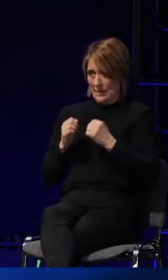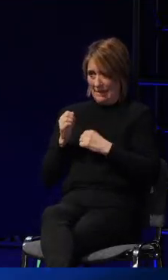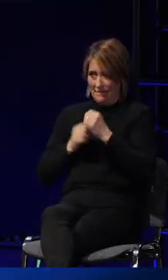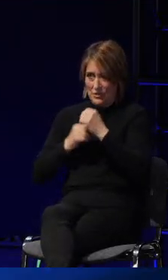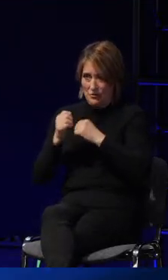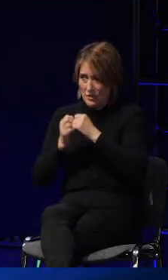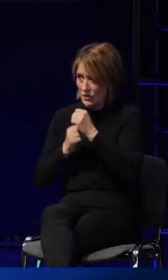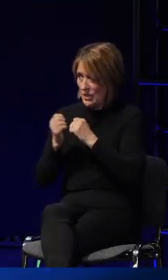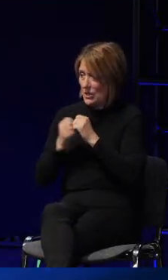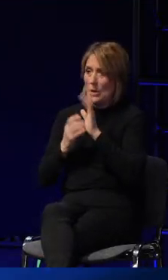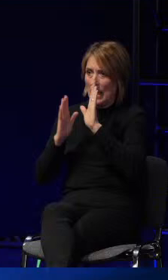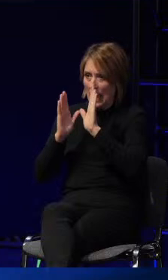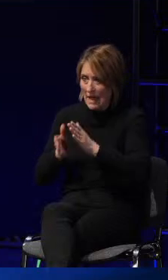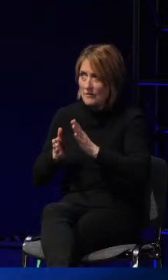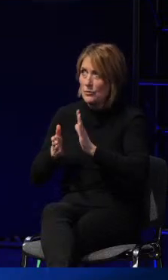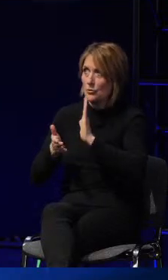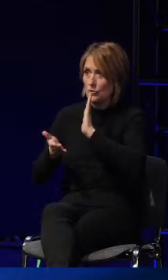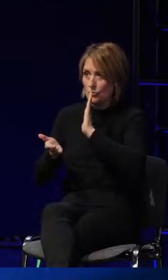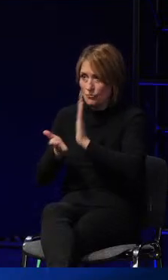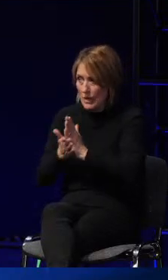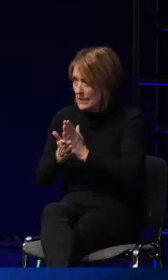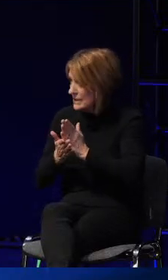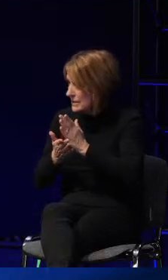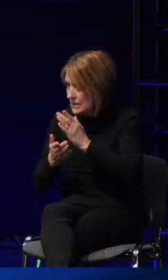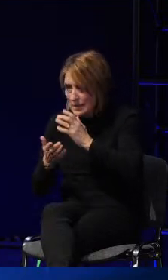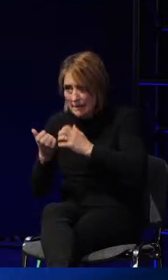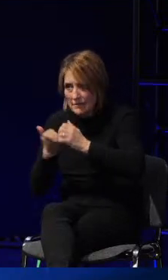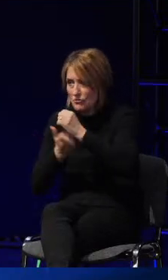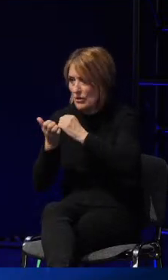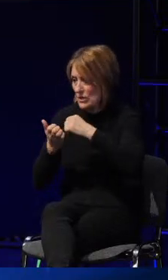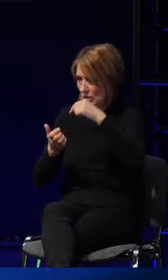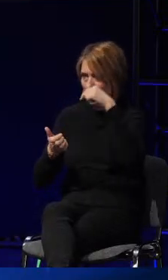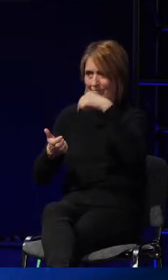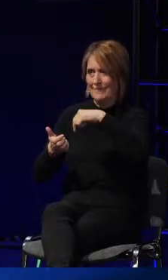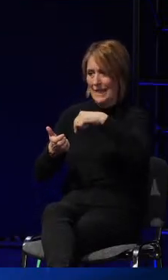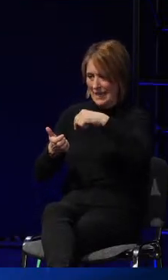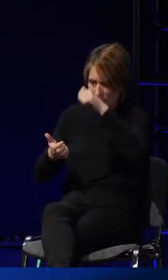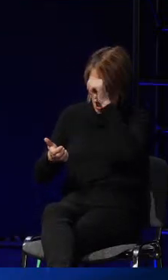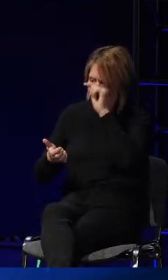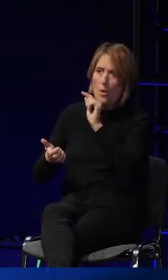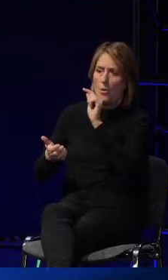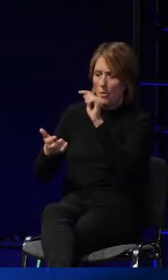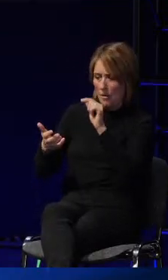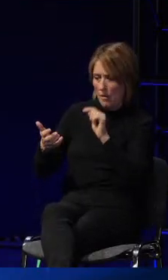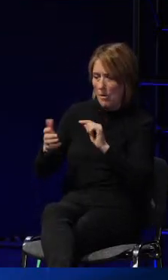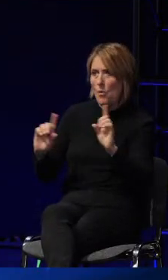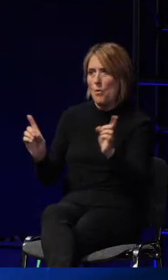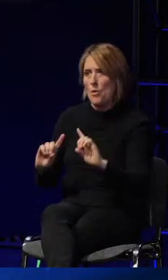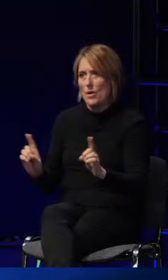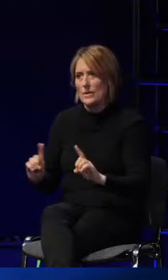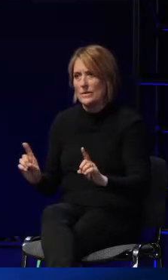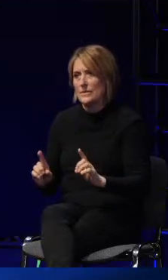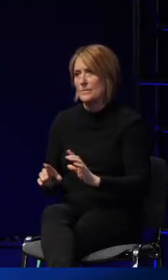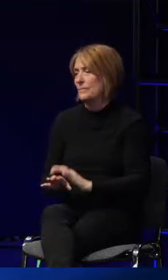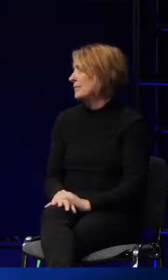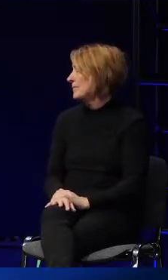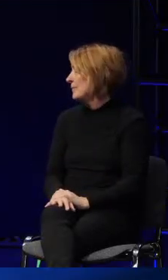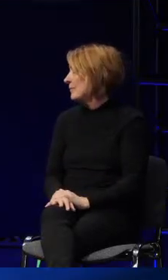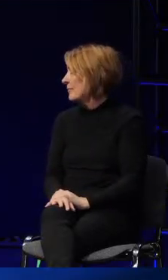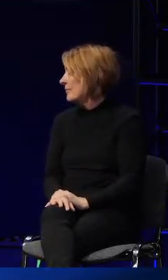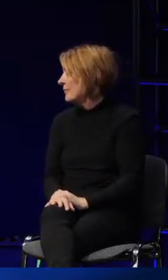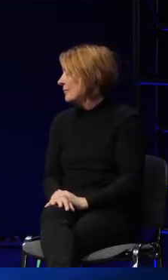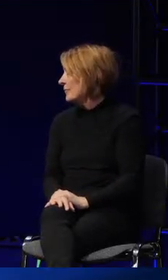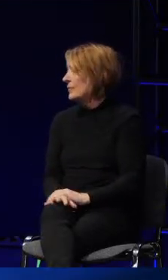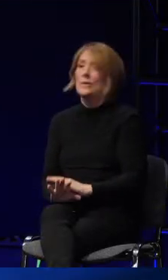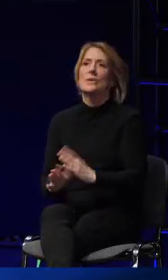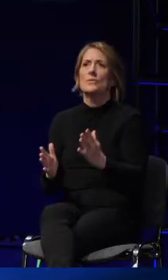able to trust your infrastructure and know what that infrastructure is. You don't want Dunning-Kruger to take into effect and not know